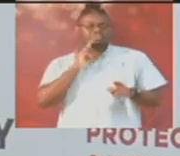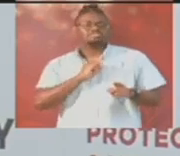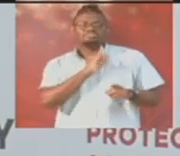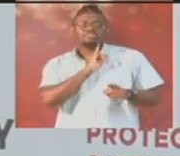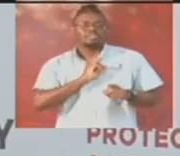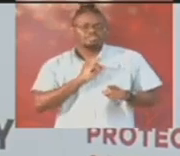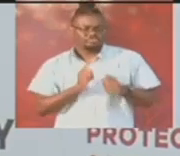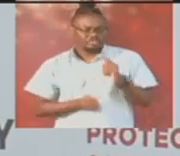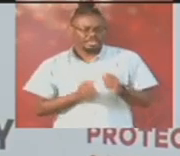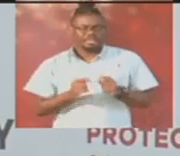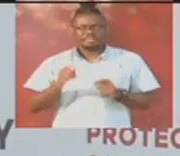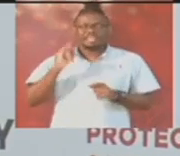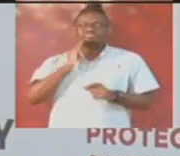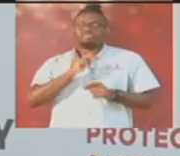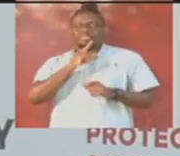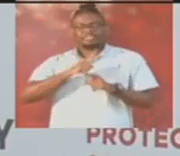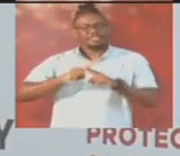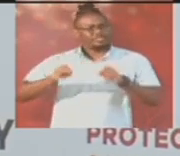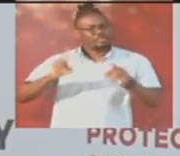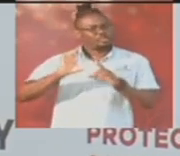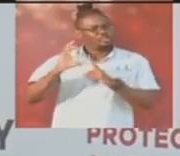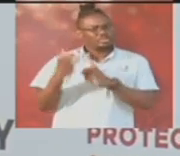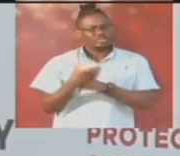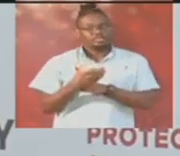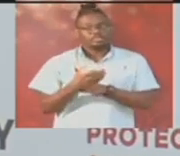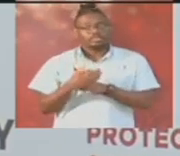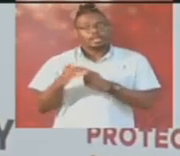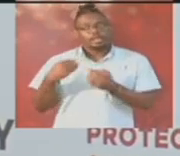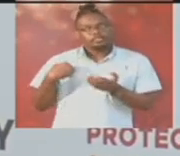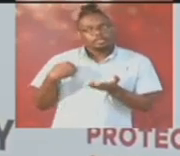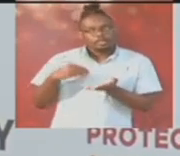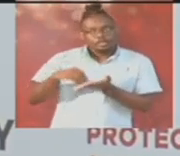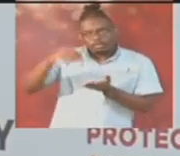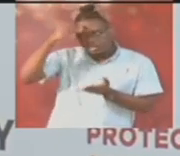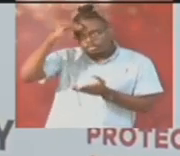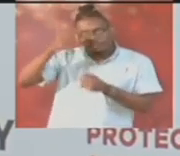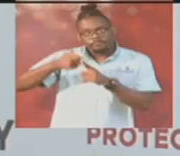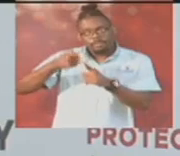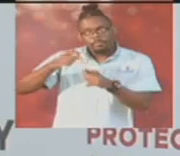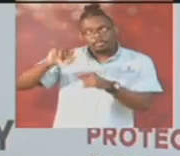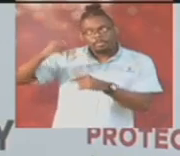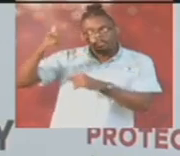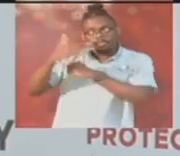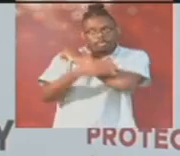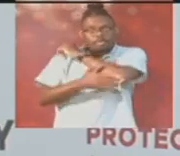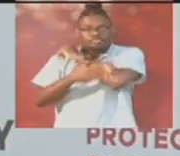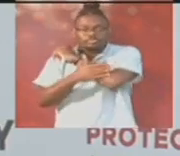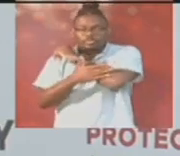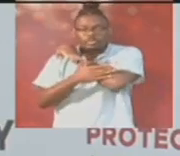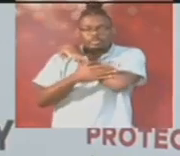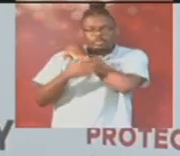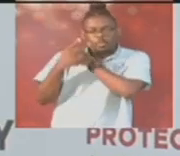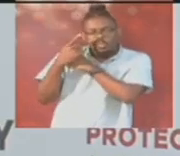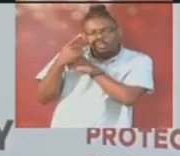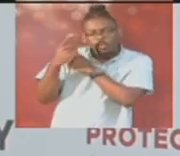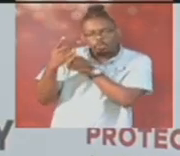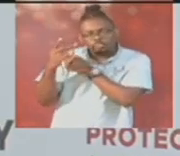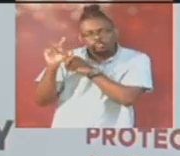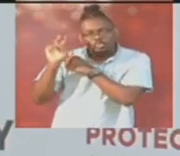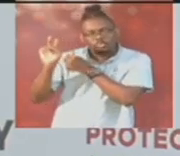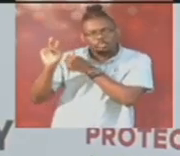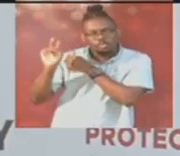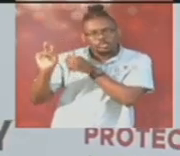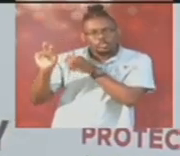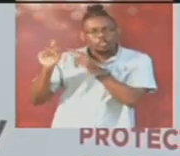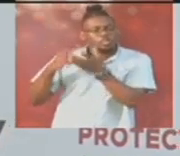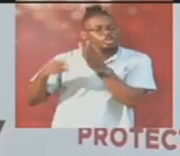really have to learn from the lessons of anyone we can across the world and see how the uptakes have gone. We see in parts of Europe,